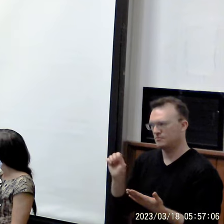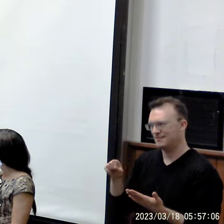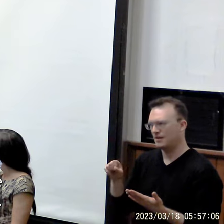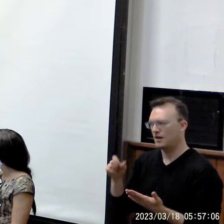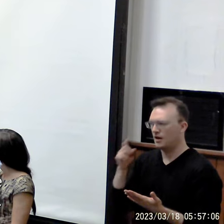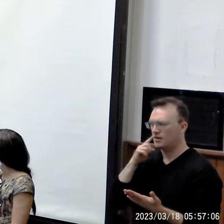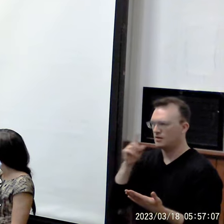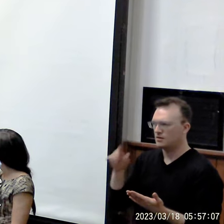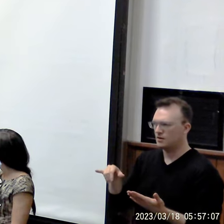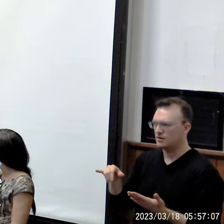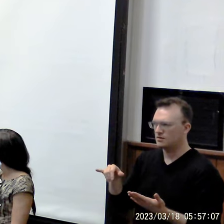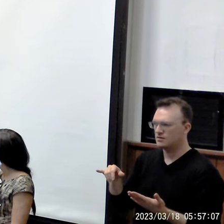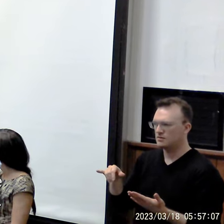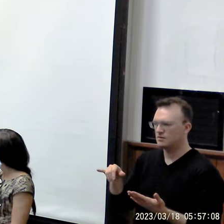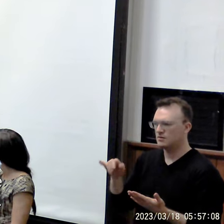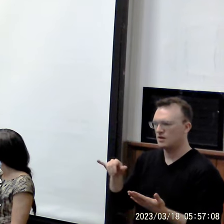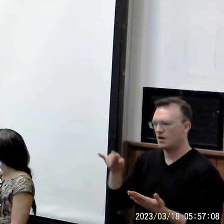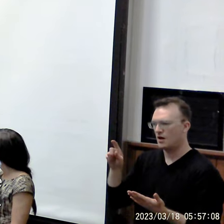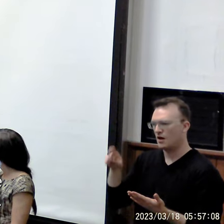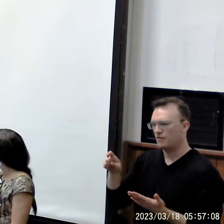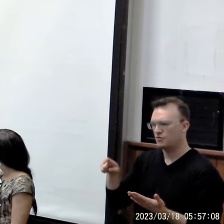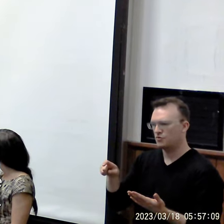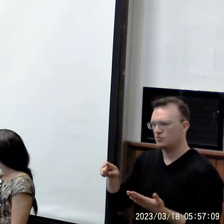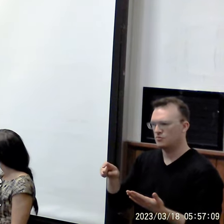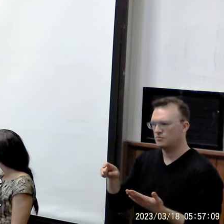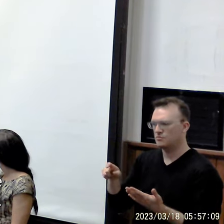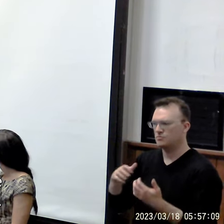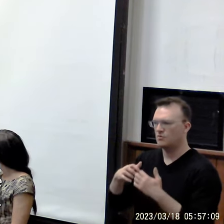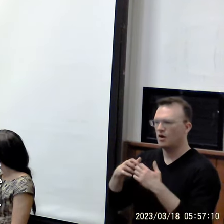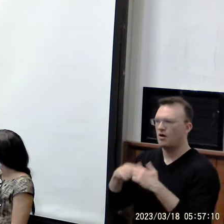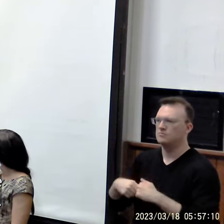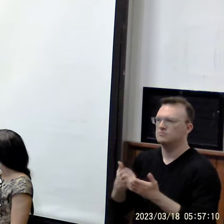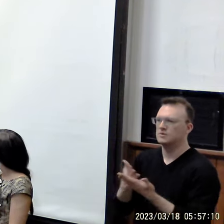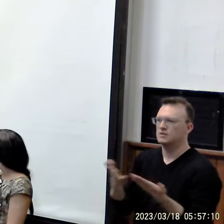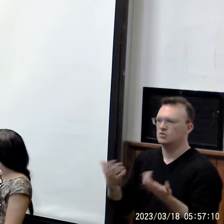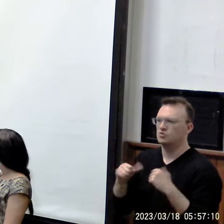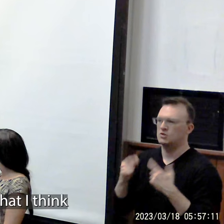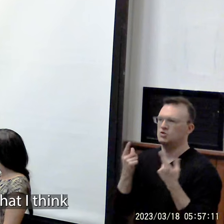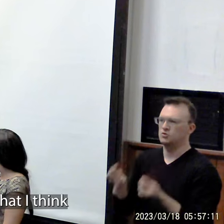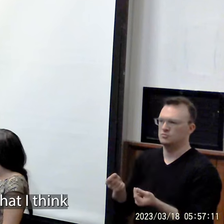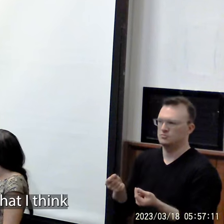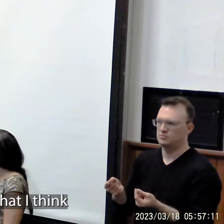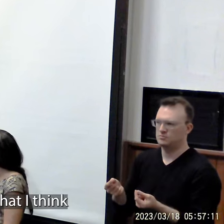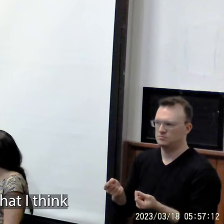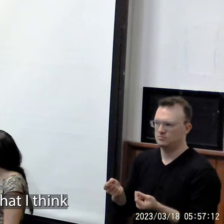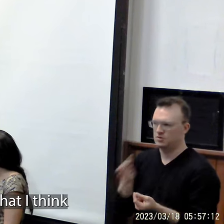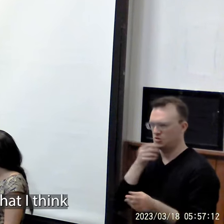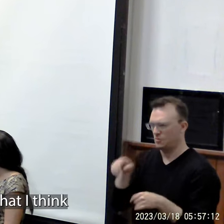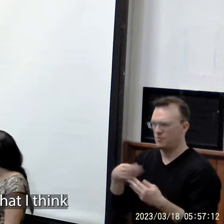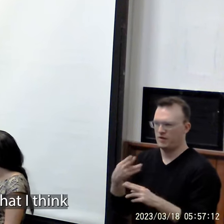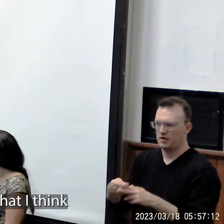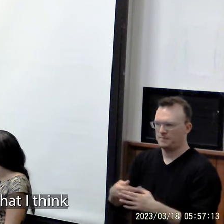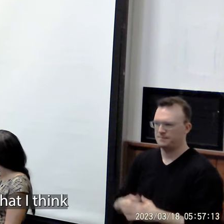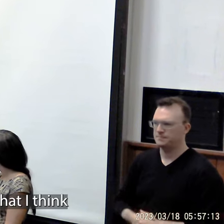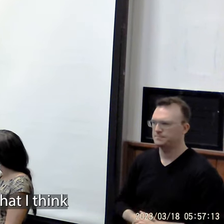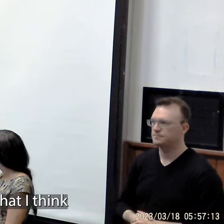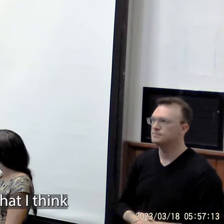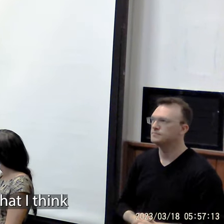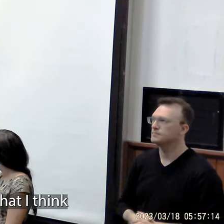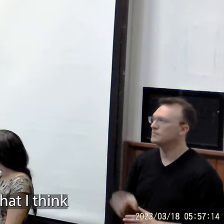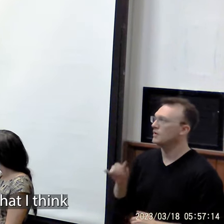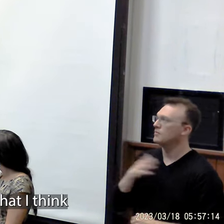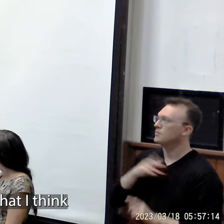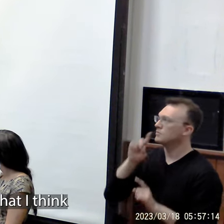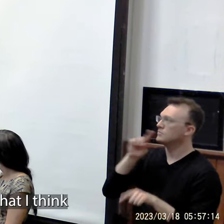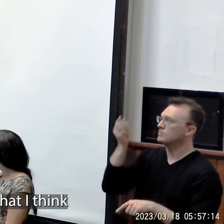Yeah, I think that it's got to undo the very thing that it's trying to do. I do not even give it a name. That's where I